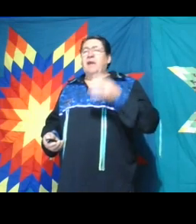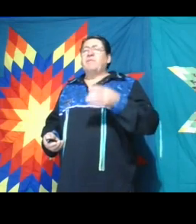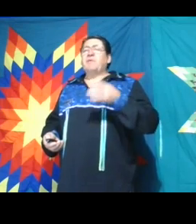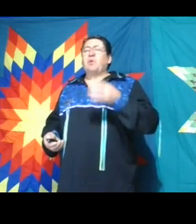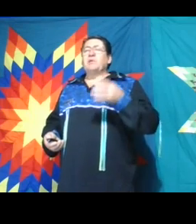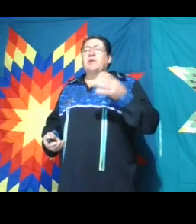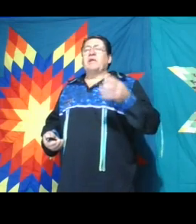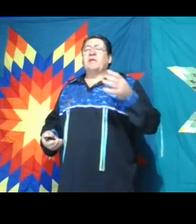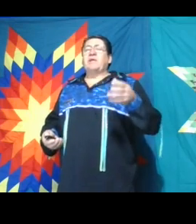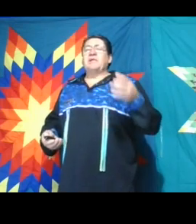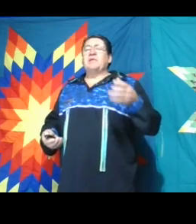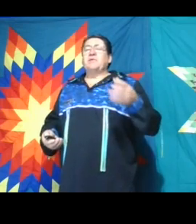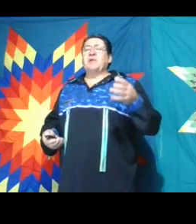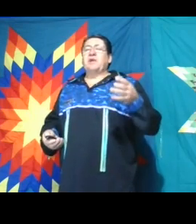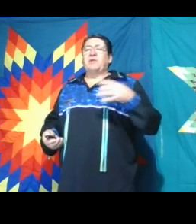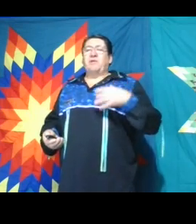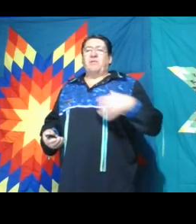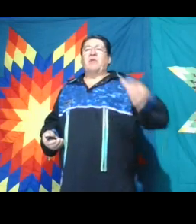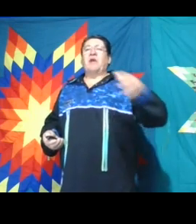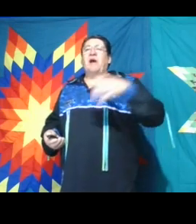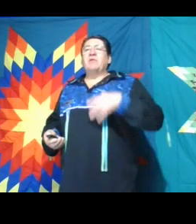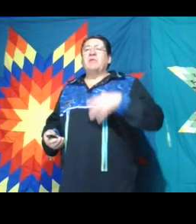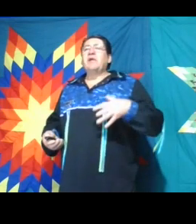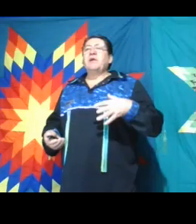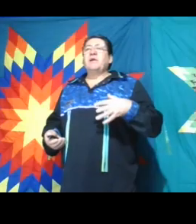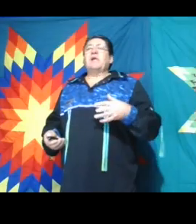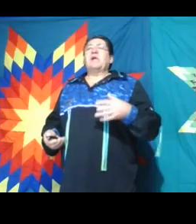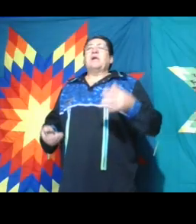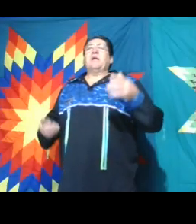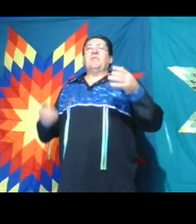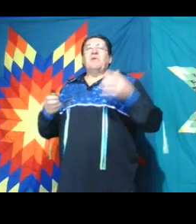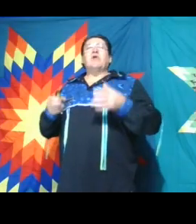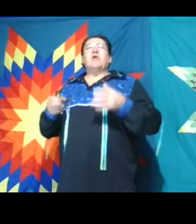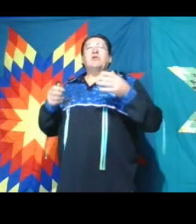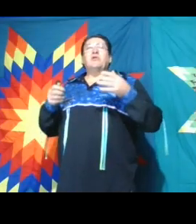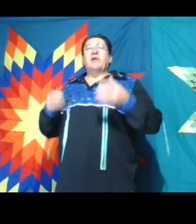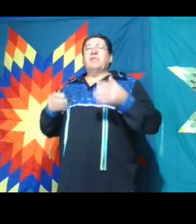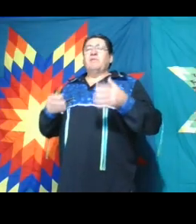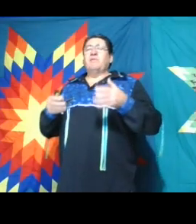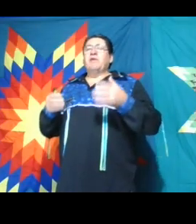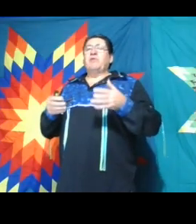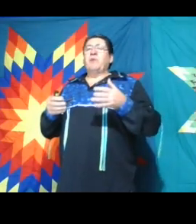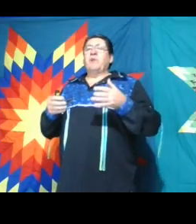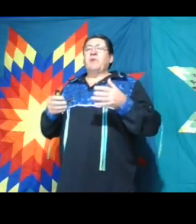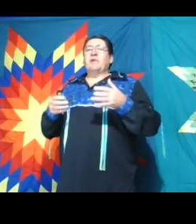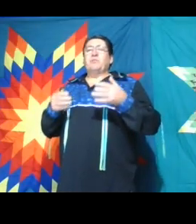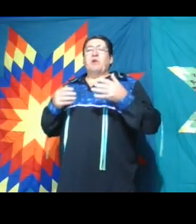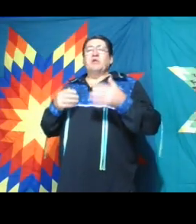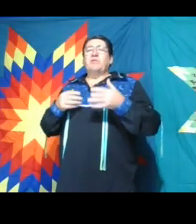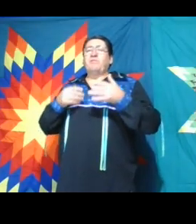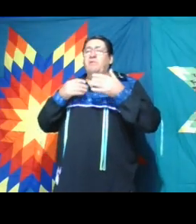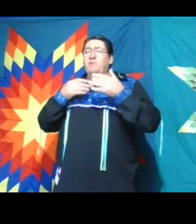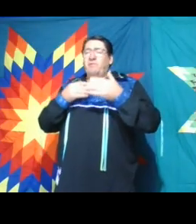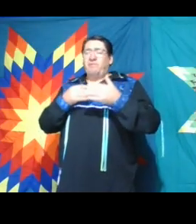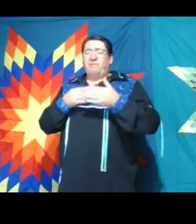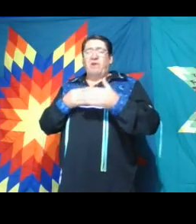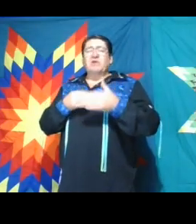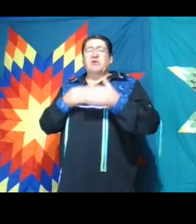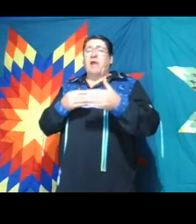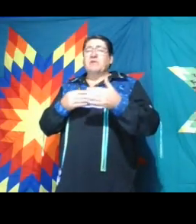in every post-secondary institution here around Calgary. If you are looking for recruitment, especially